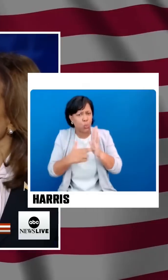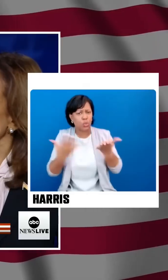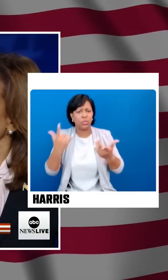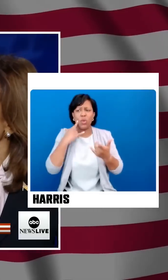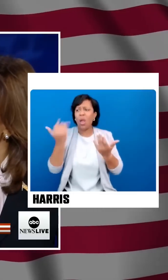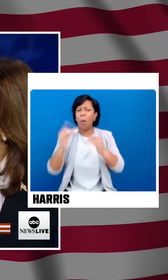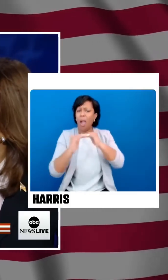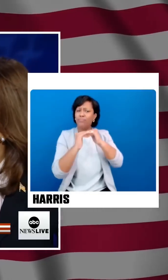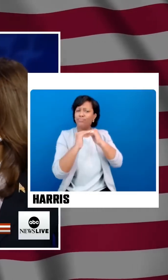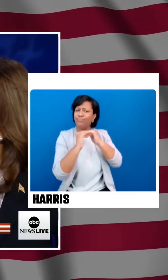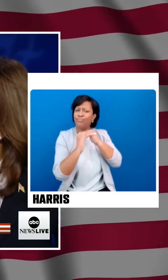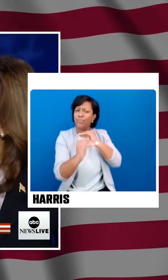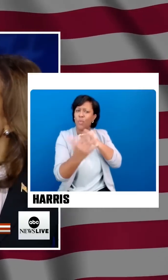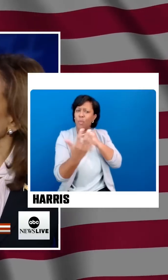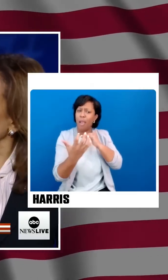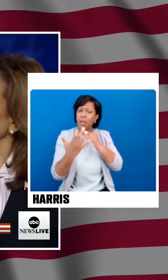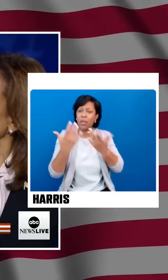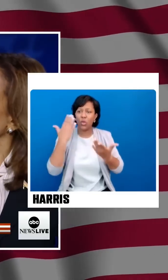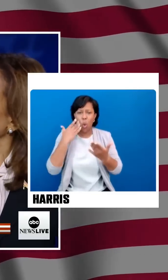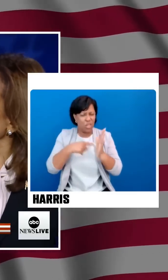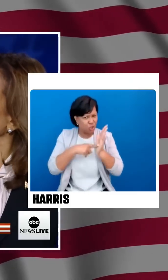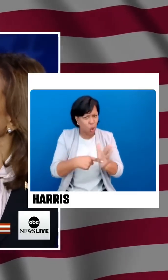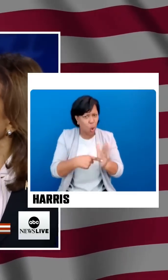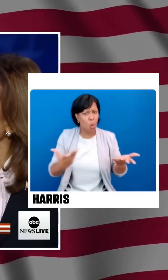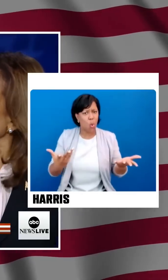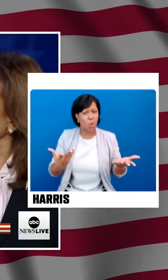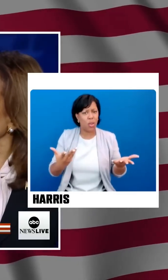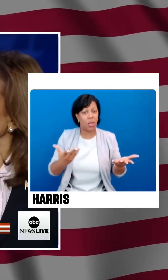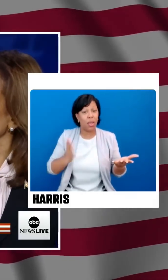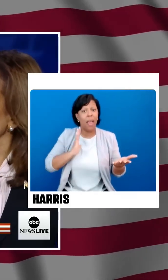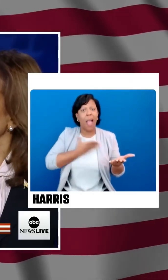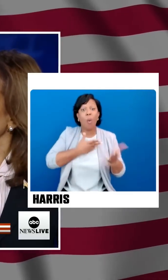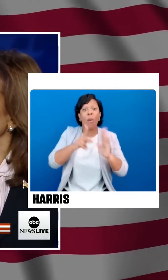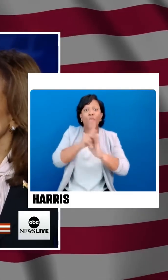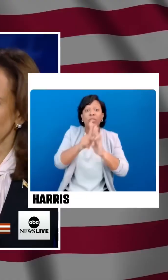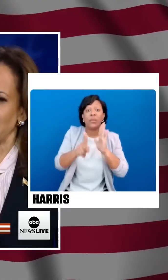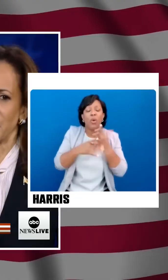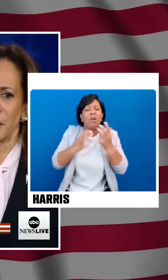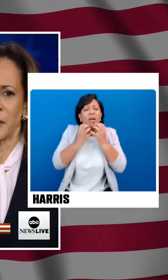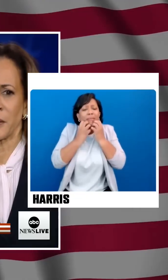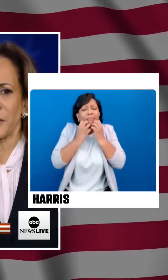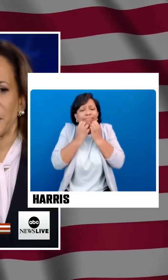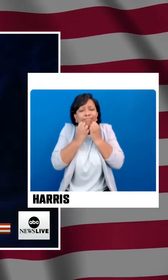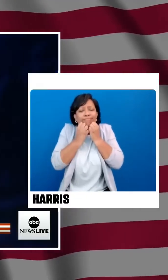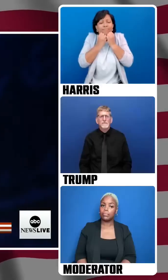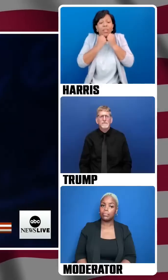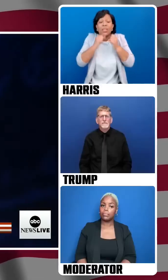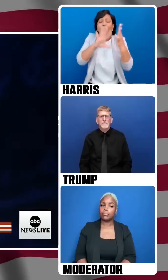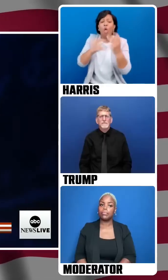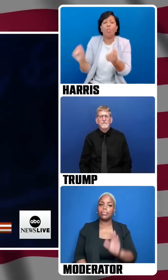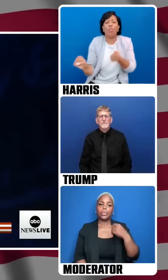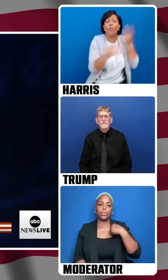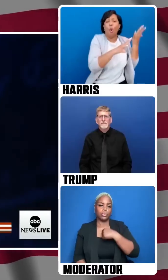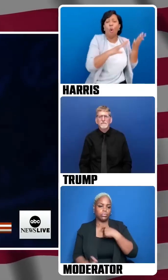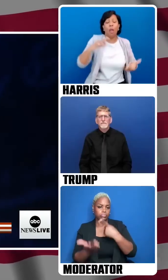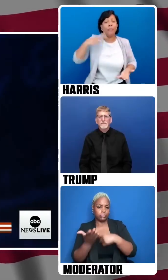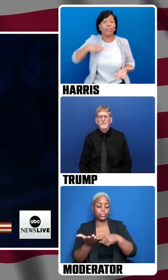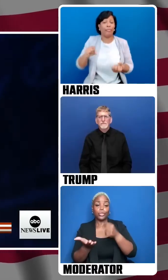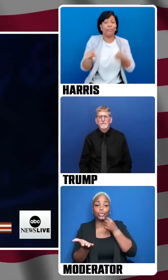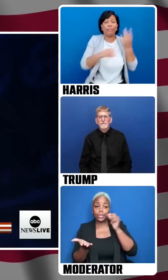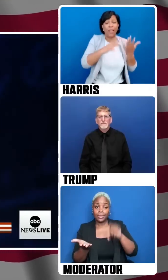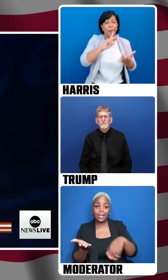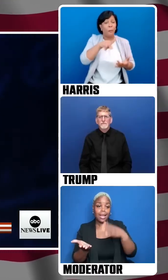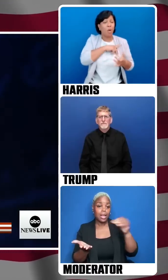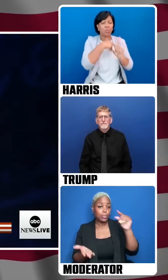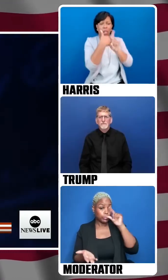sell them for the benefit of personal flattery. We've talked about Ukraine and Vladimir Putin. I do want to talk about